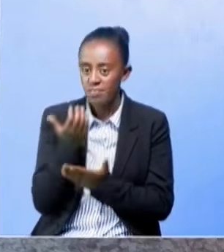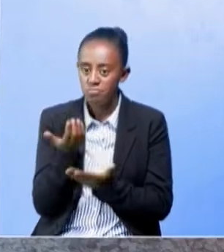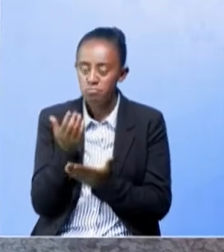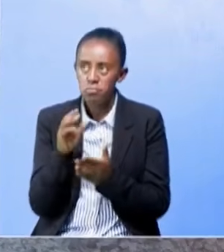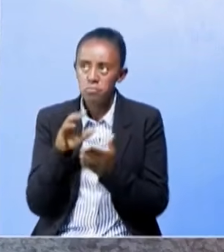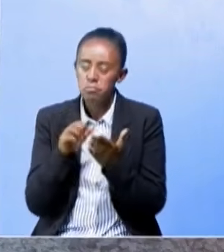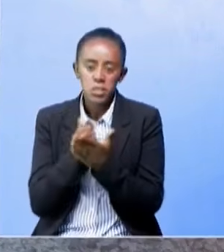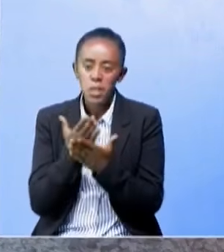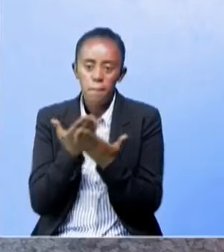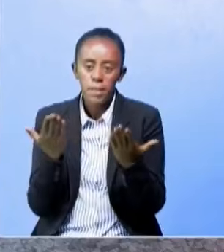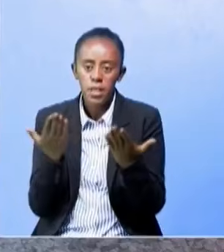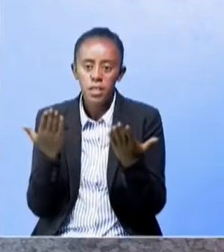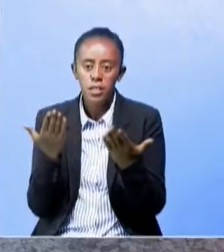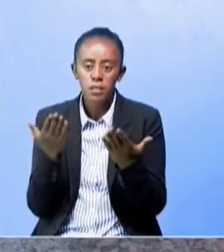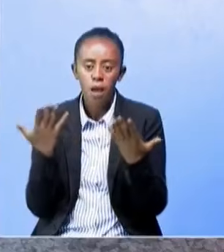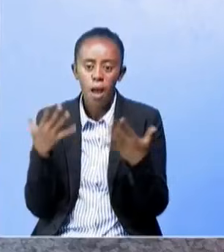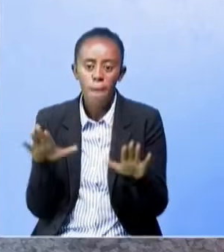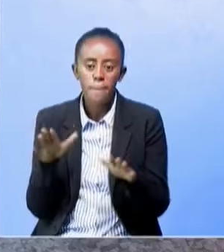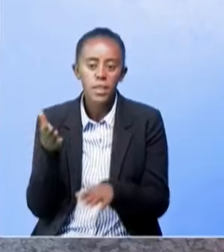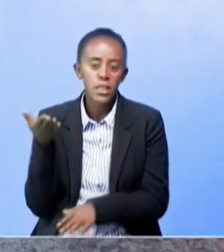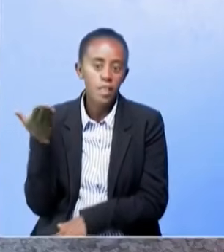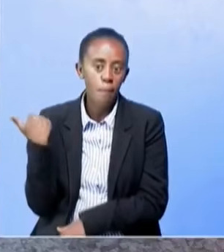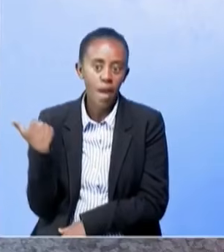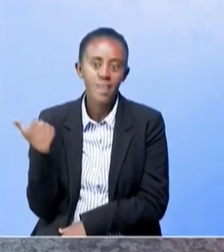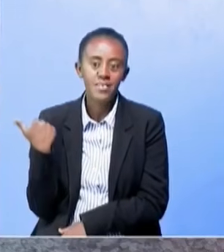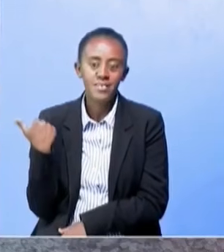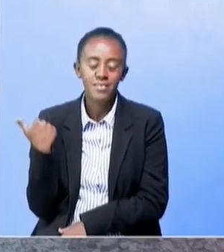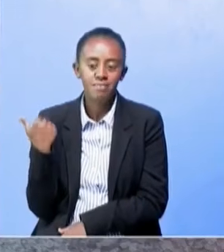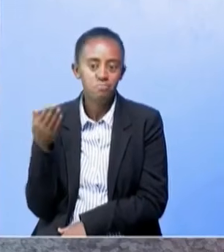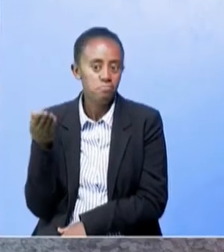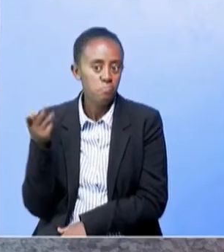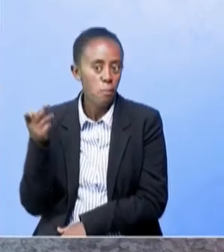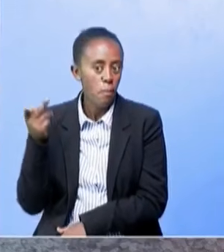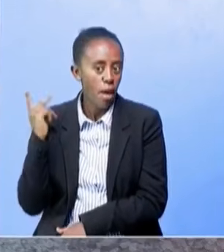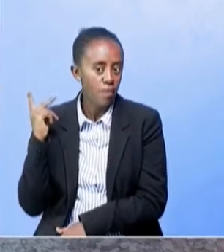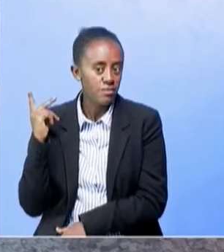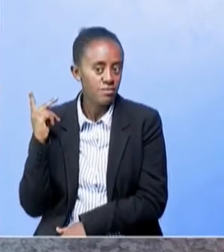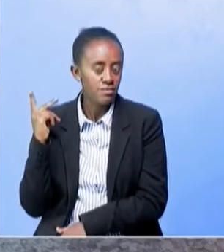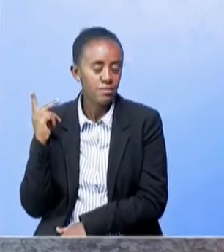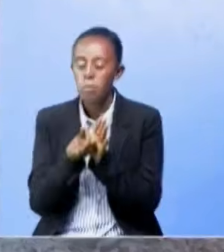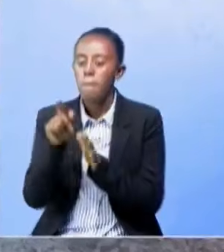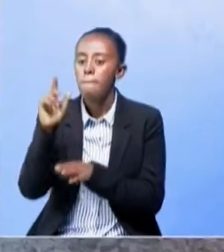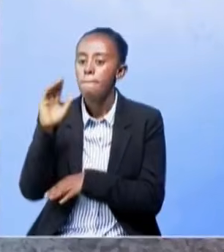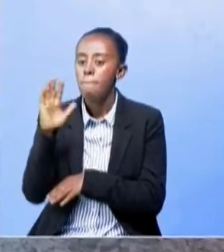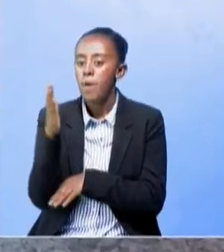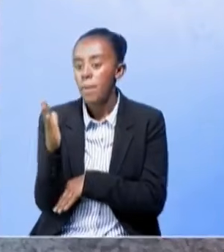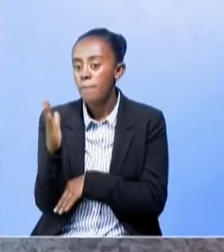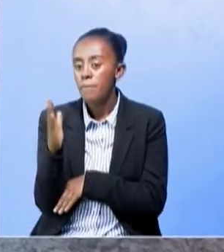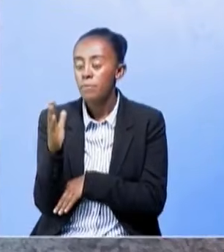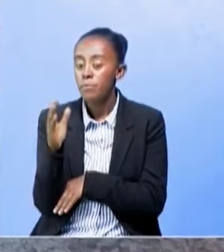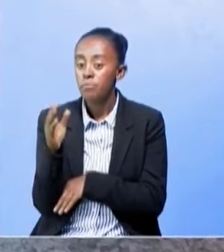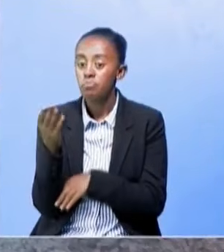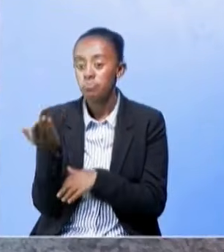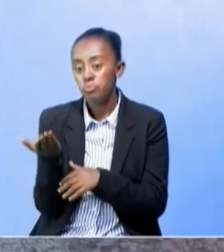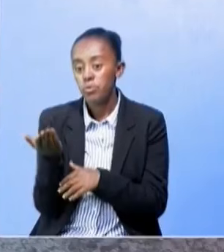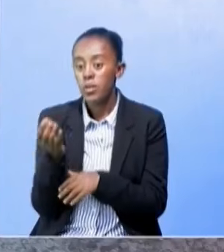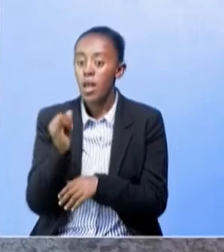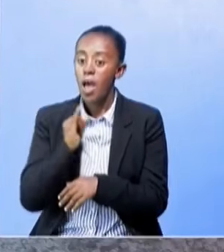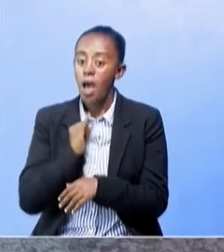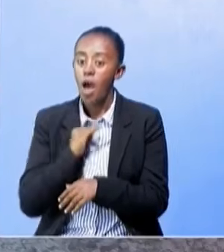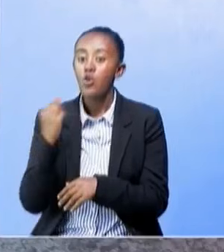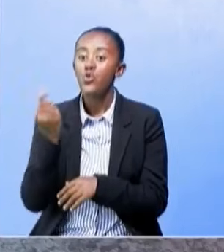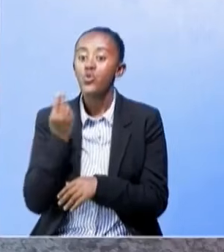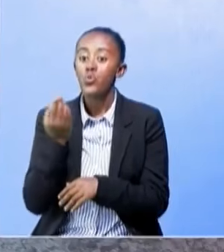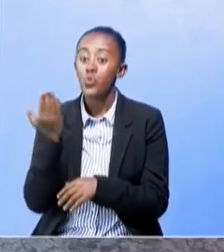something which happened in the past. Okay? Good. For example, if you say here, I used